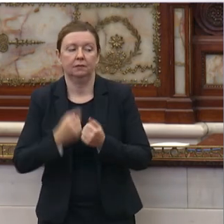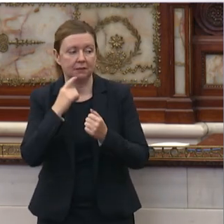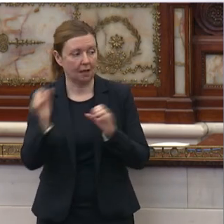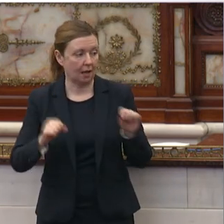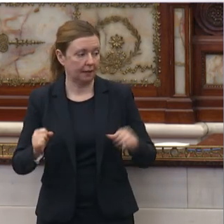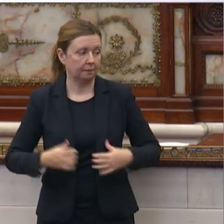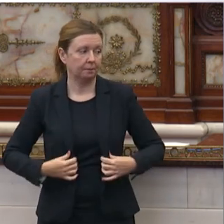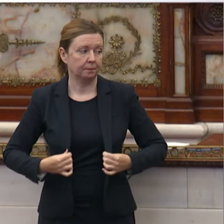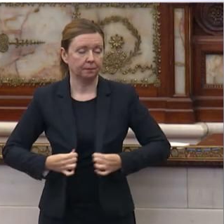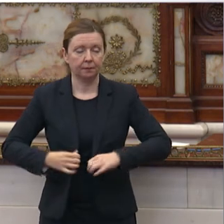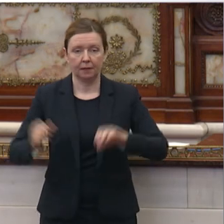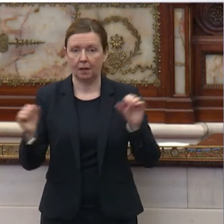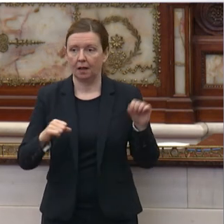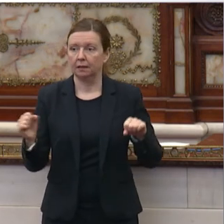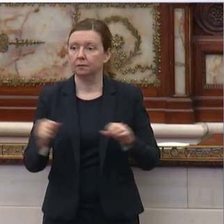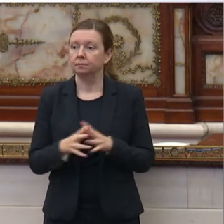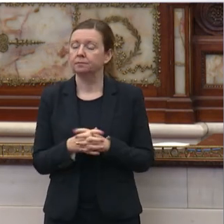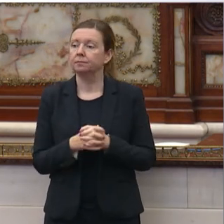aye. Aye. Aye.